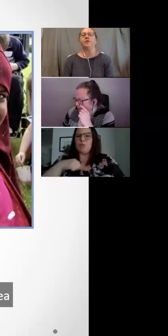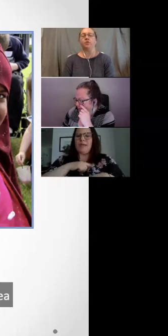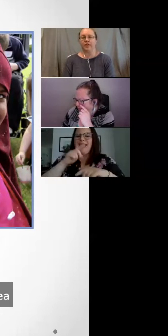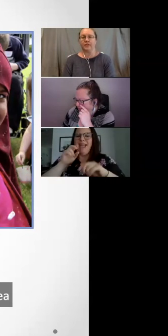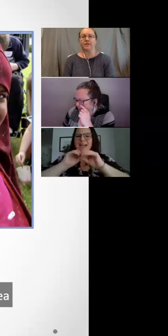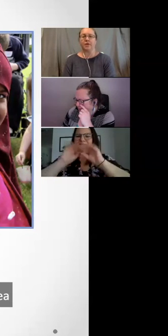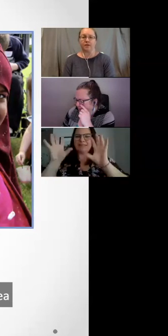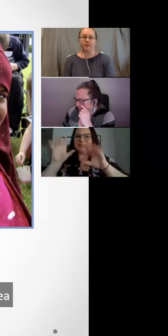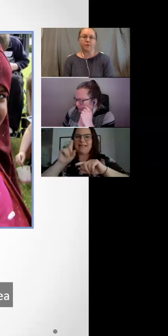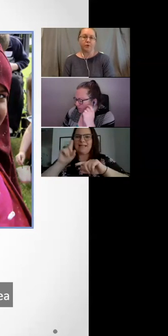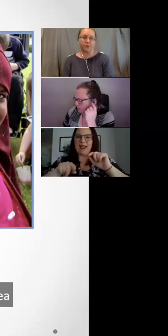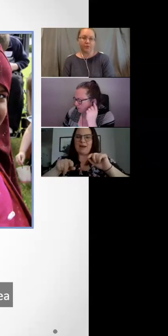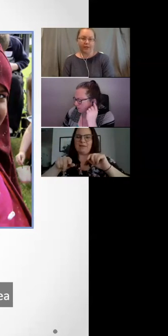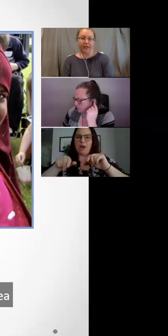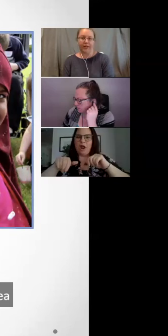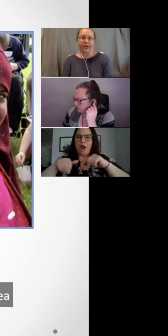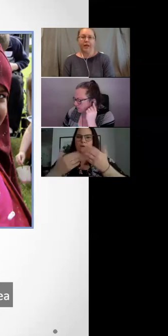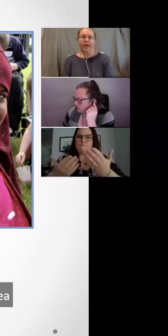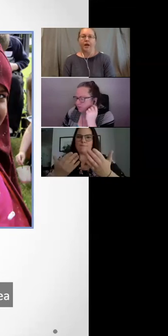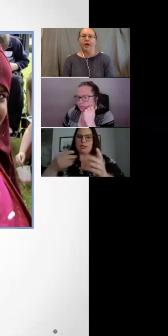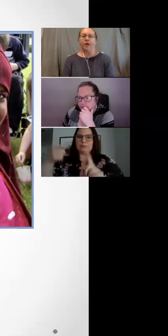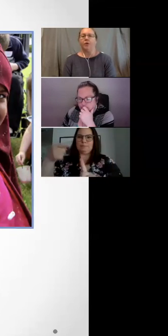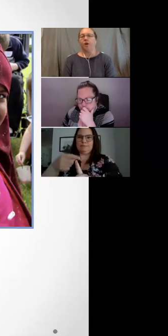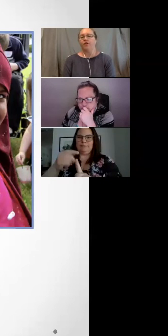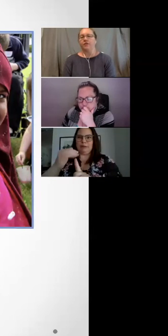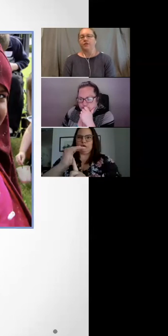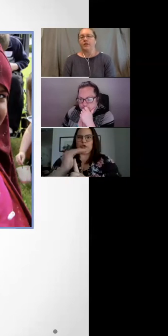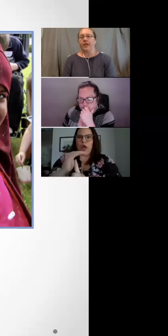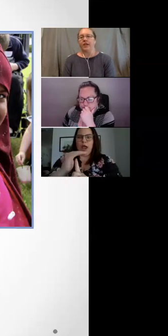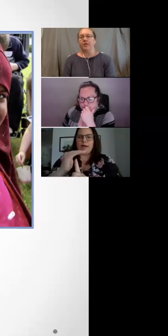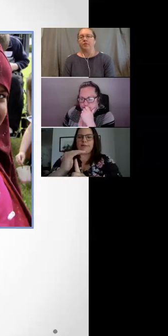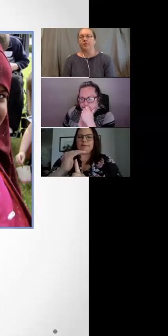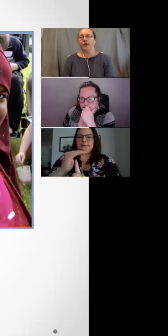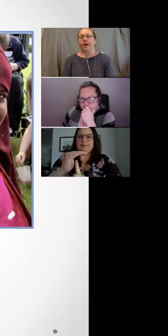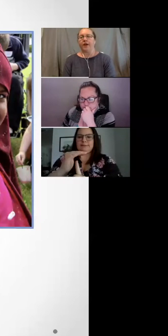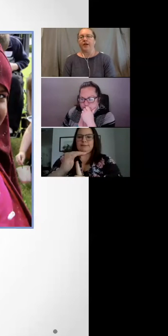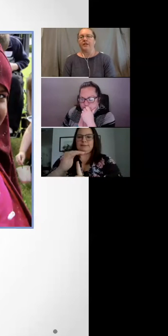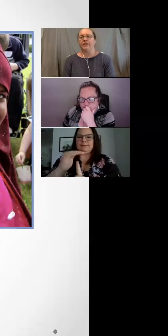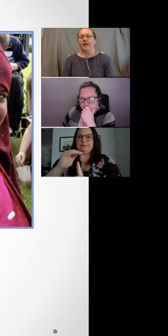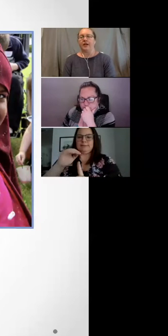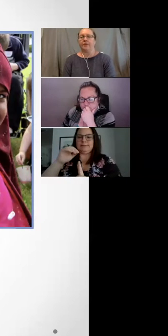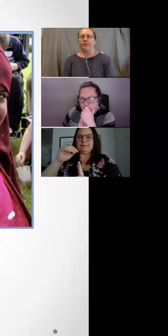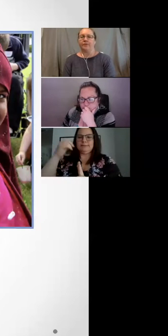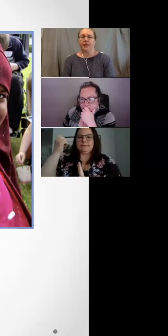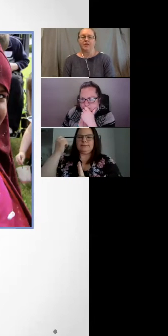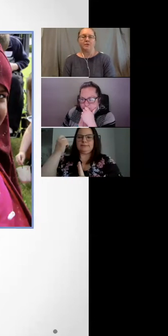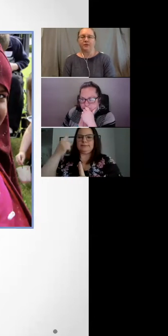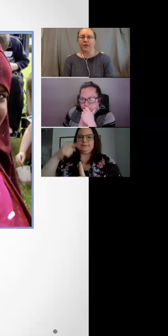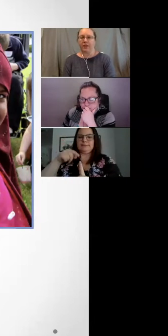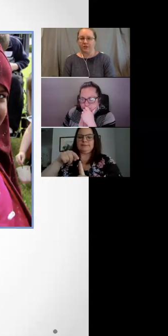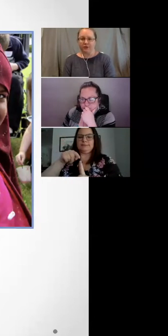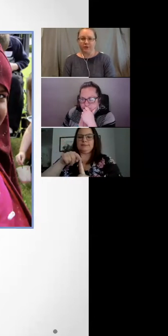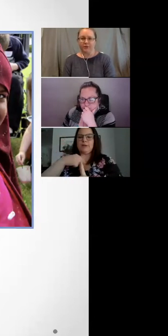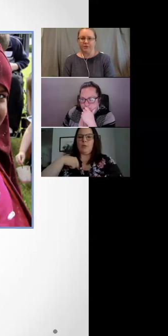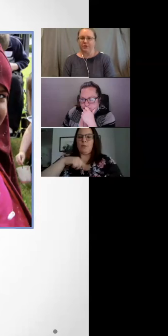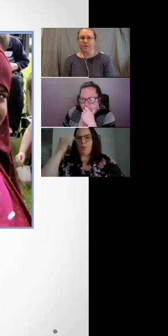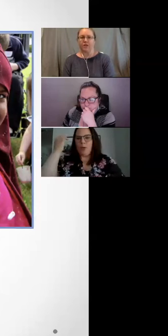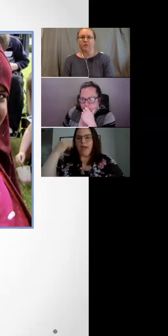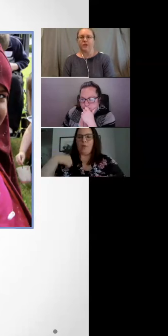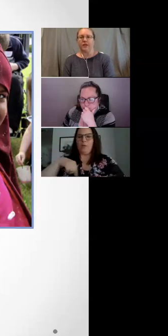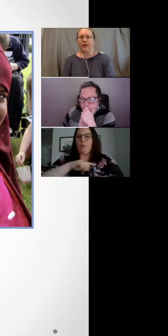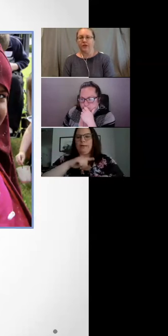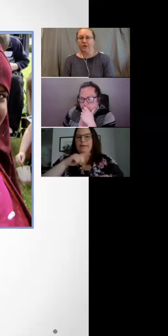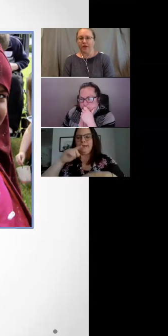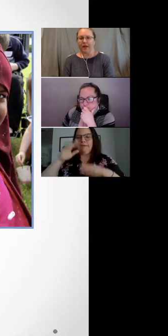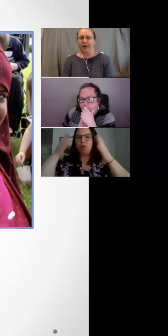and creating some kind of support plan. We obviously can't provide a specific answer for a specific child